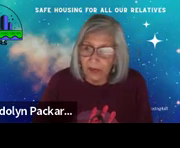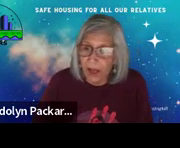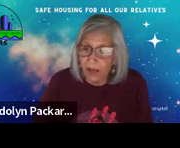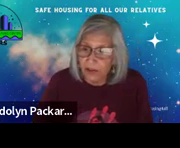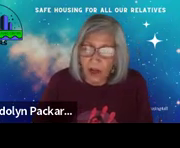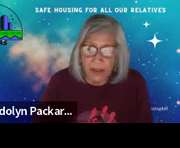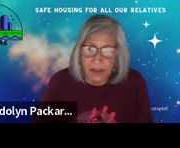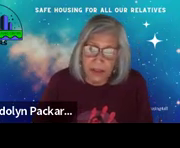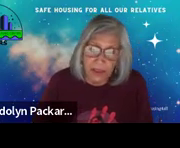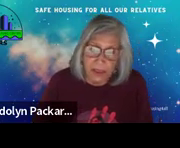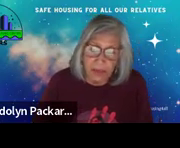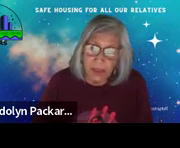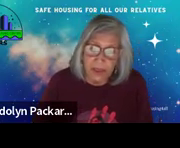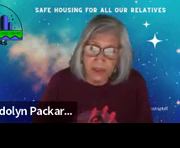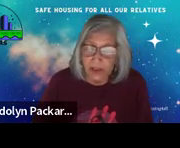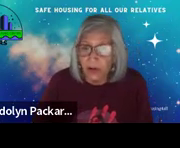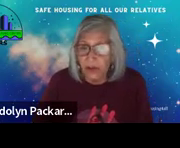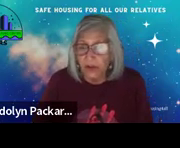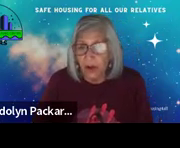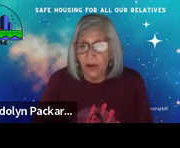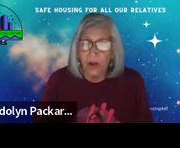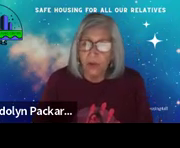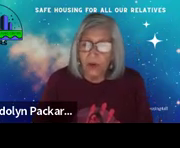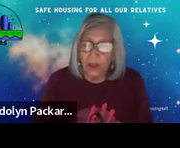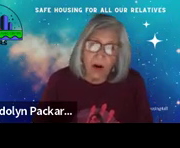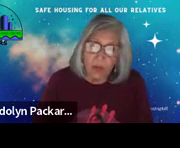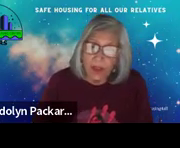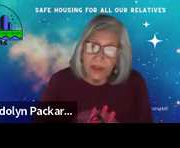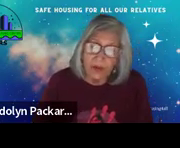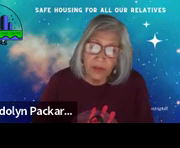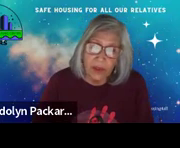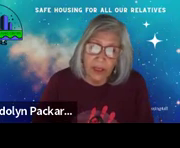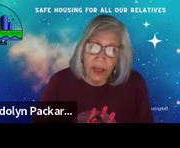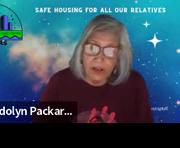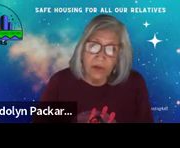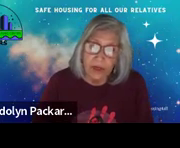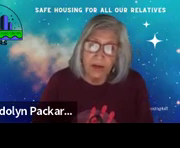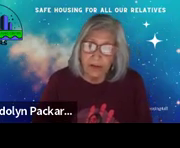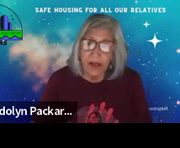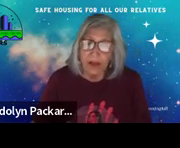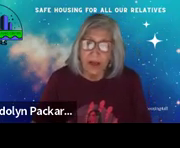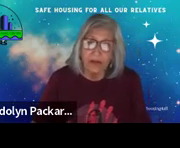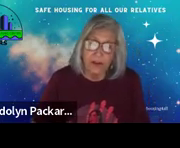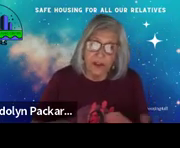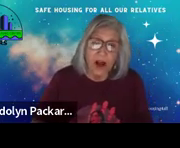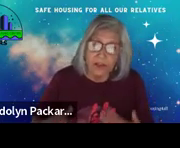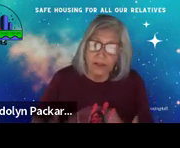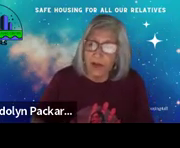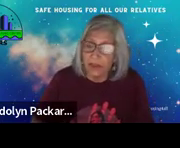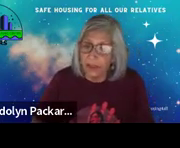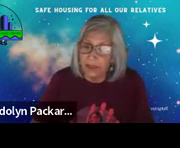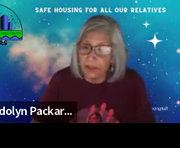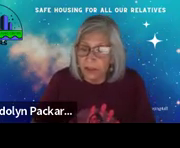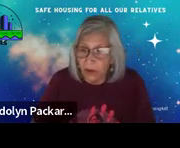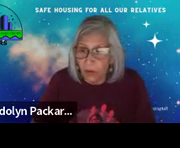to get their cat the shots that they needed, because the shelter would allow pets in, but they had to have their shots,